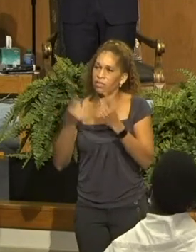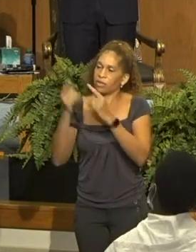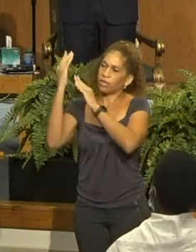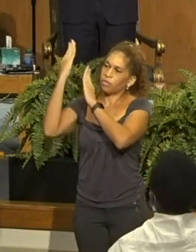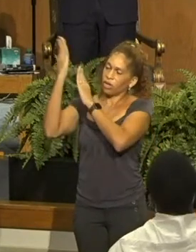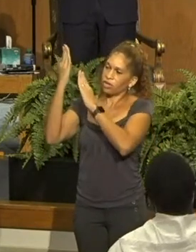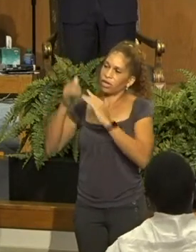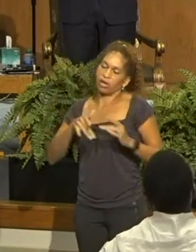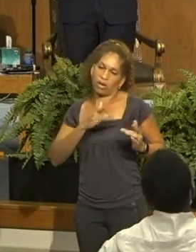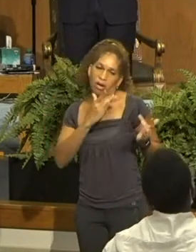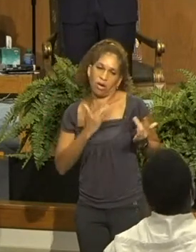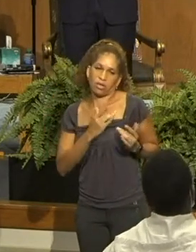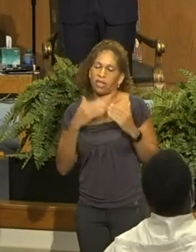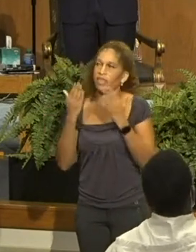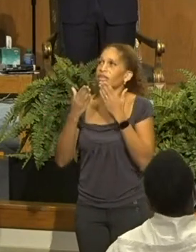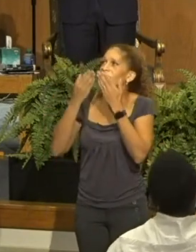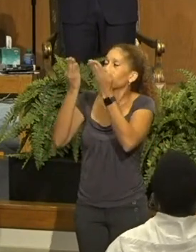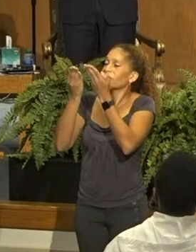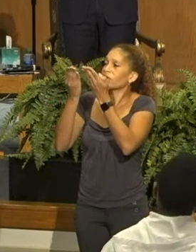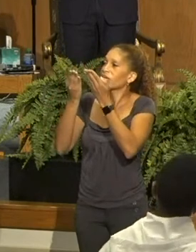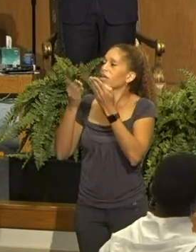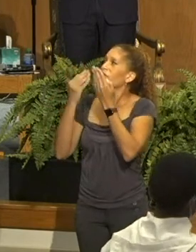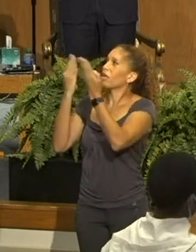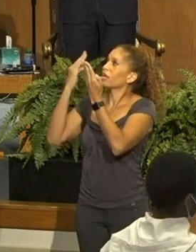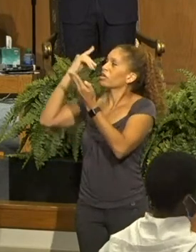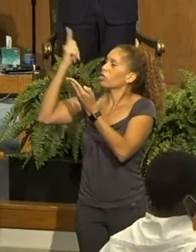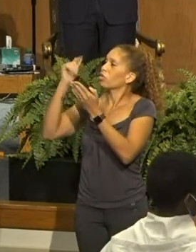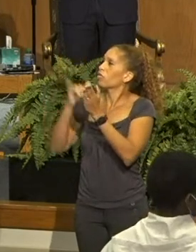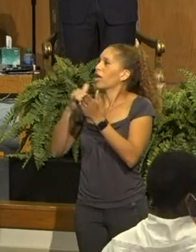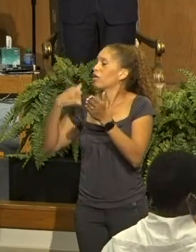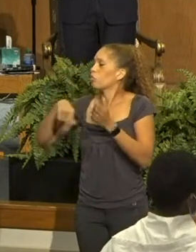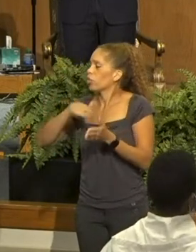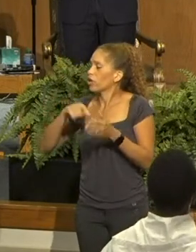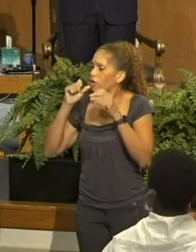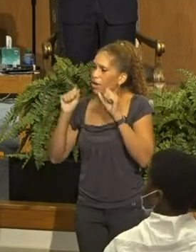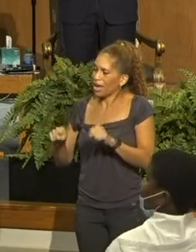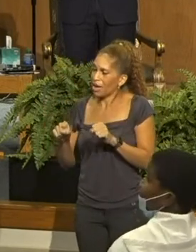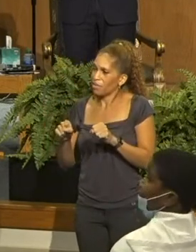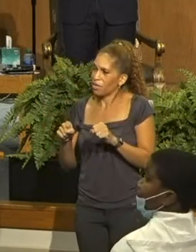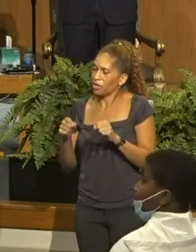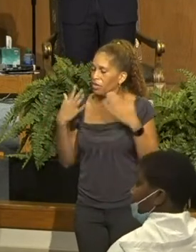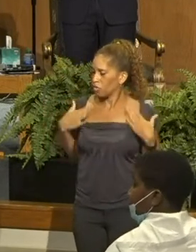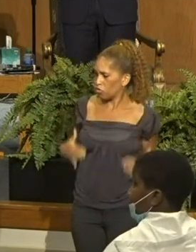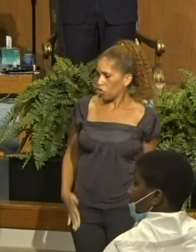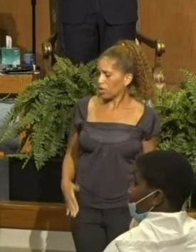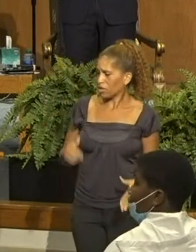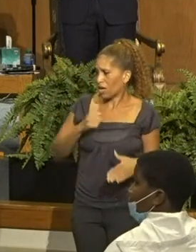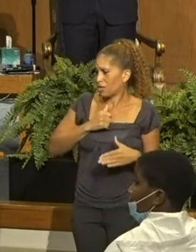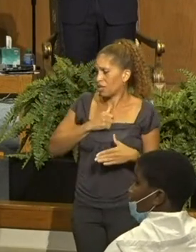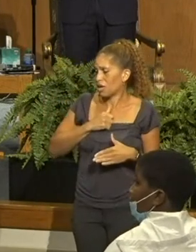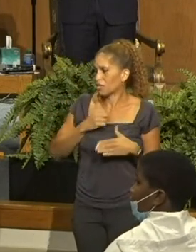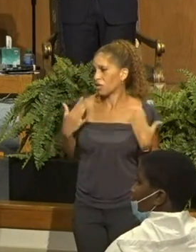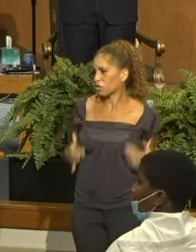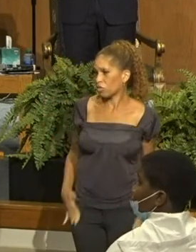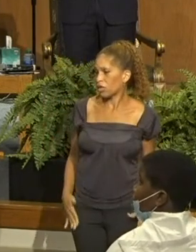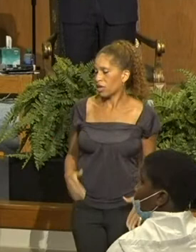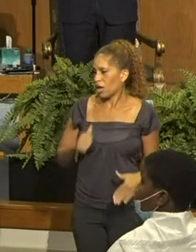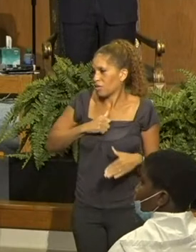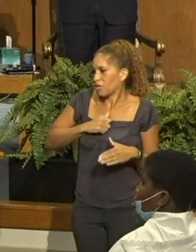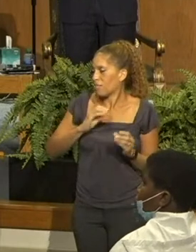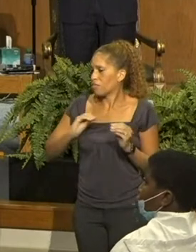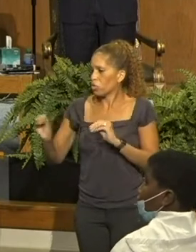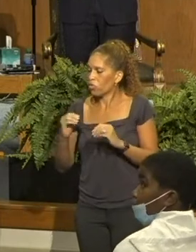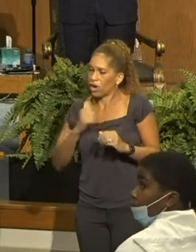hearts of thanksgiving. Thanking you that we are able to dress ourselves, clothe ourselves,